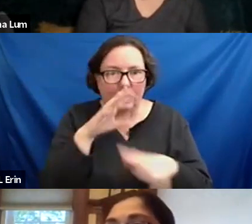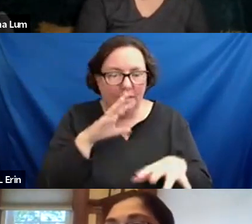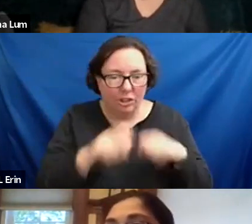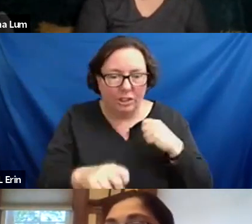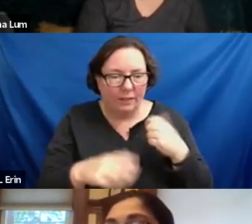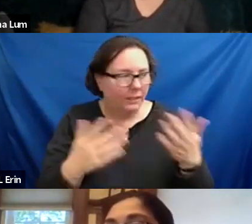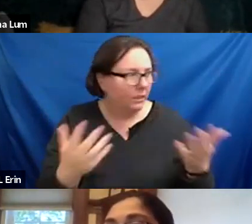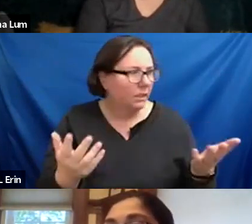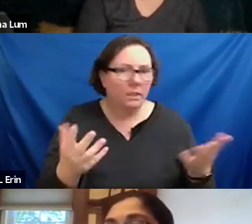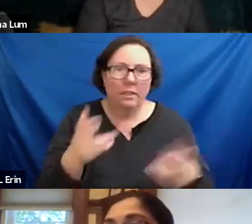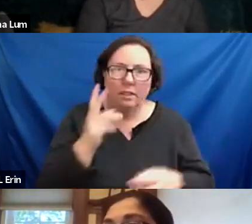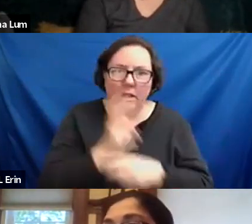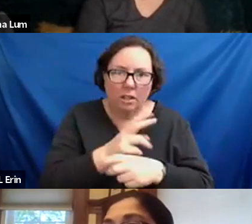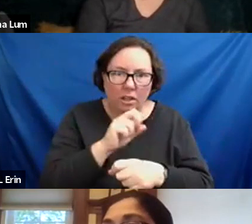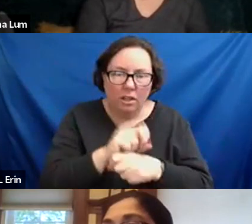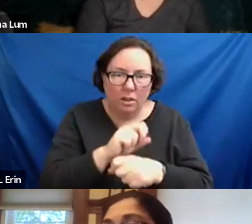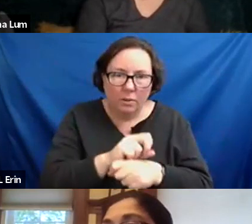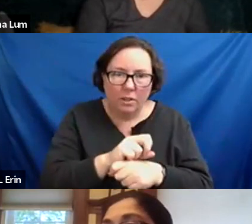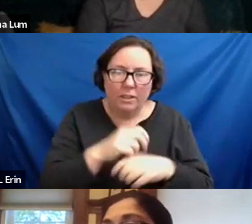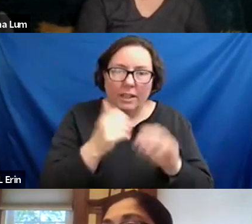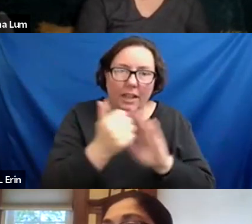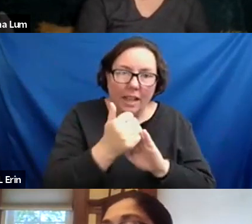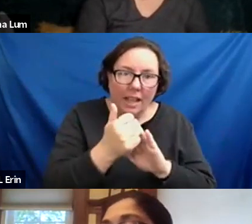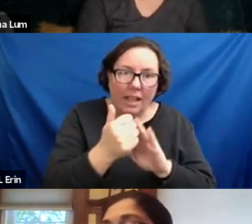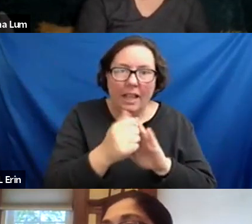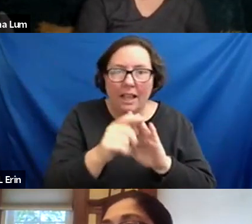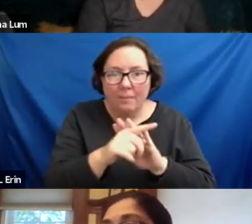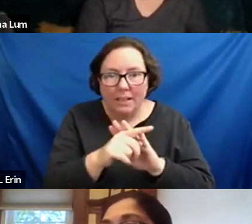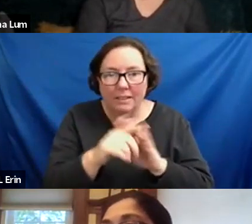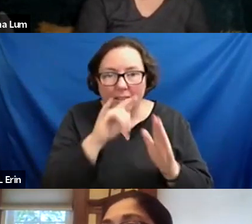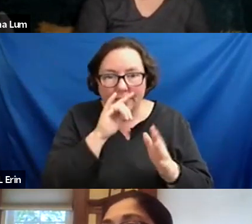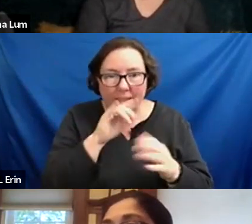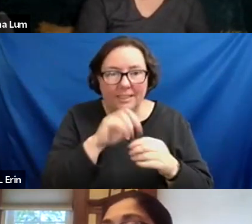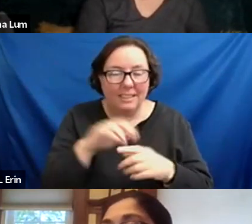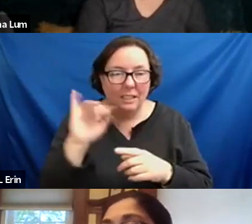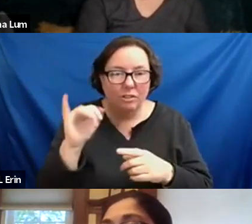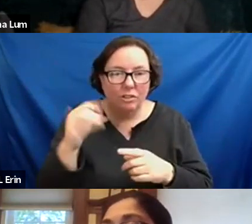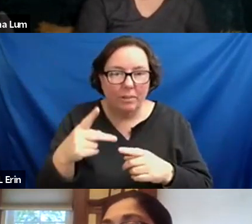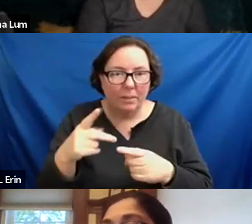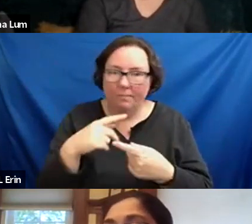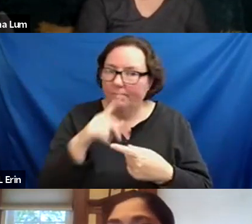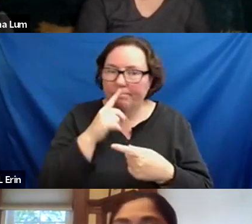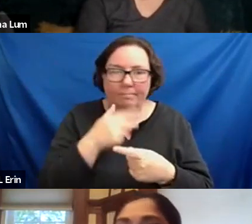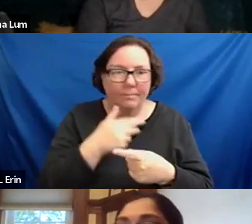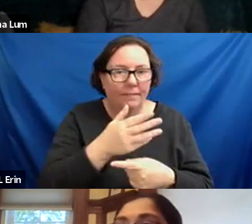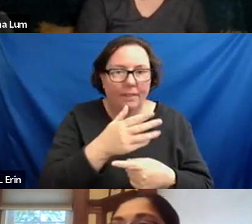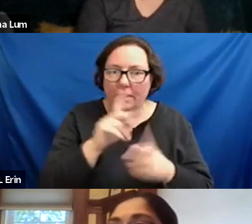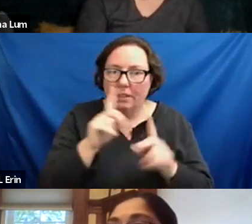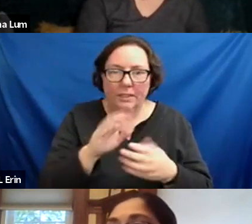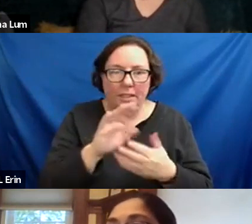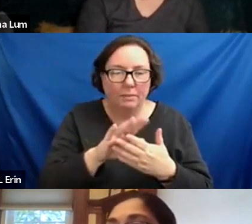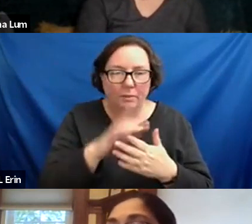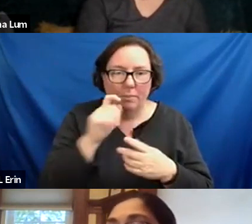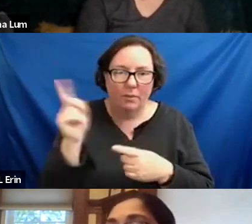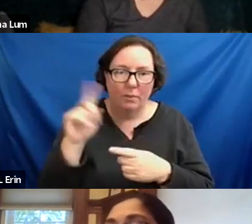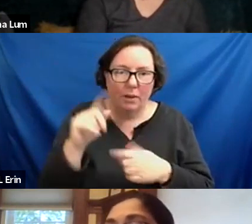devastated. Hardworking A and A- kids within my universe of Jamaica Plain were not invited to the exam schools because of